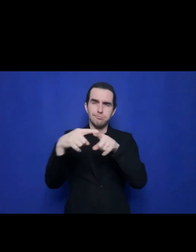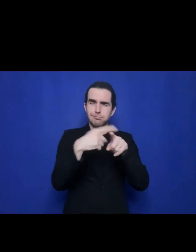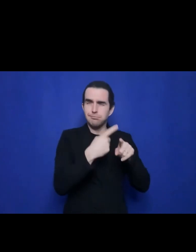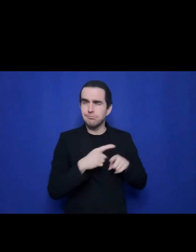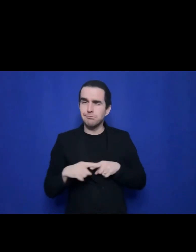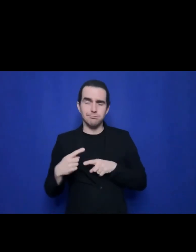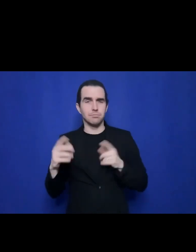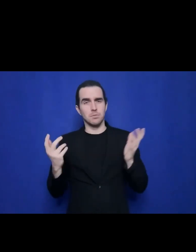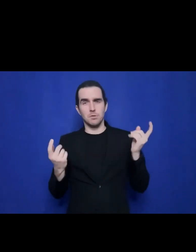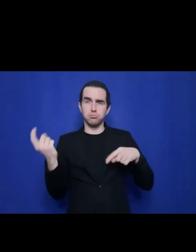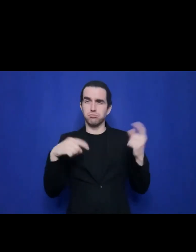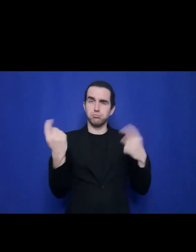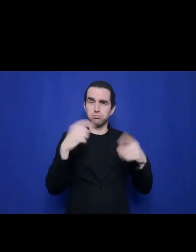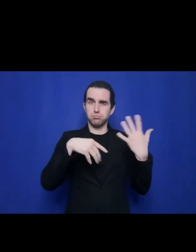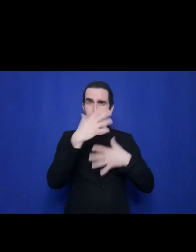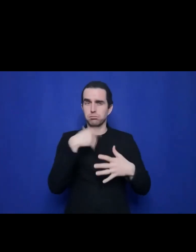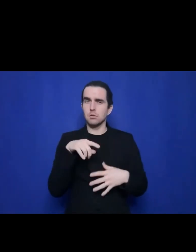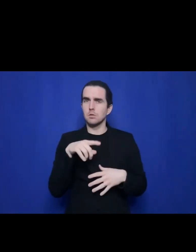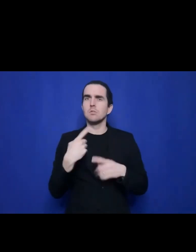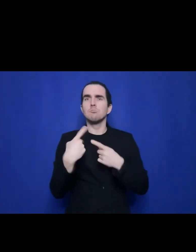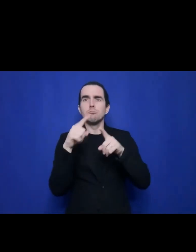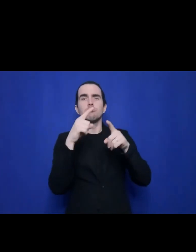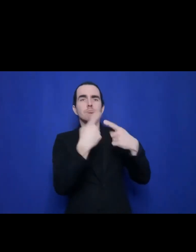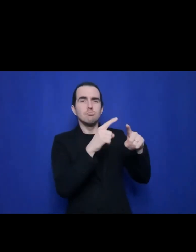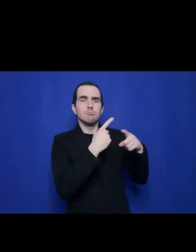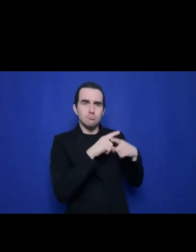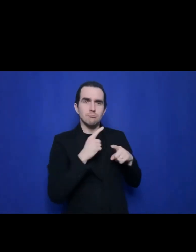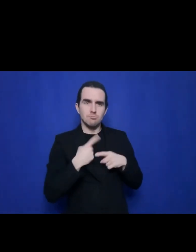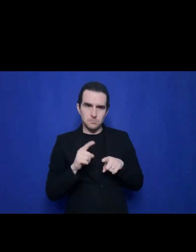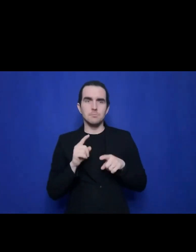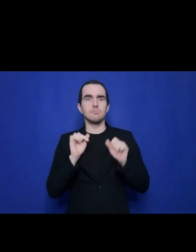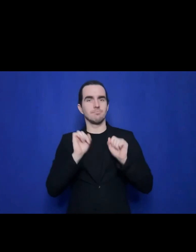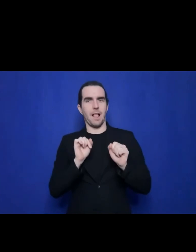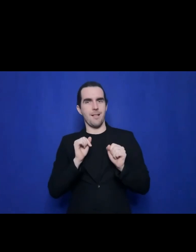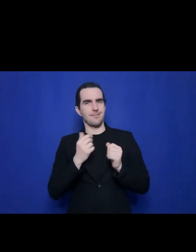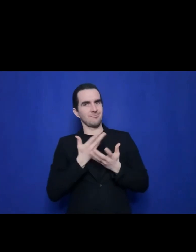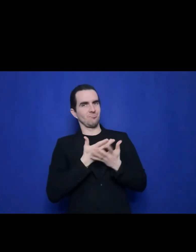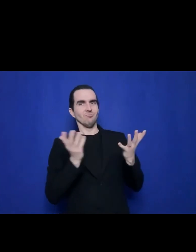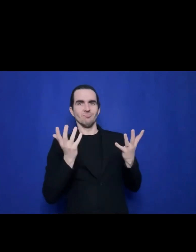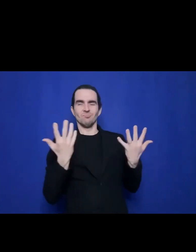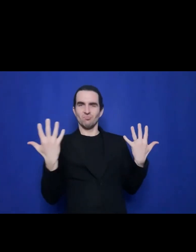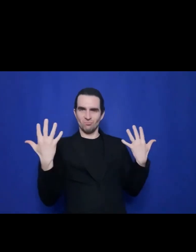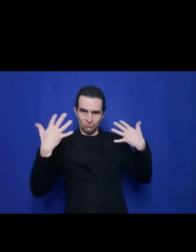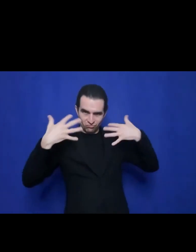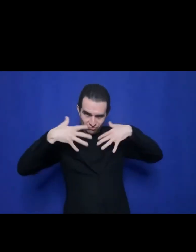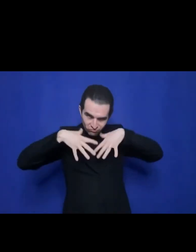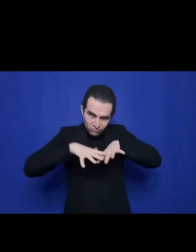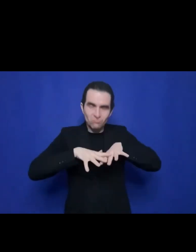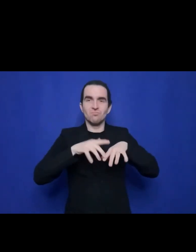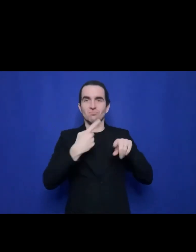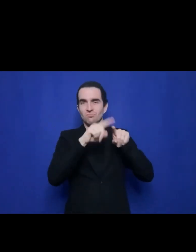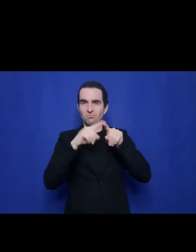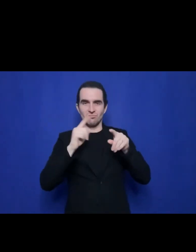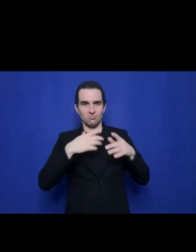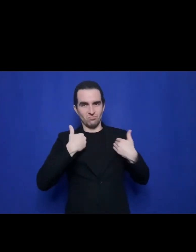an intersectionality that allow us to have an inclusive and safe participation. Therefore, by way of